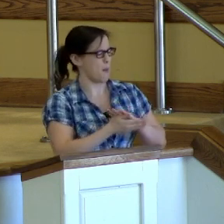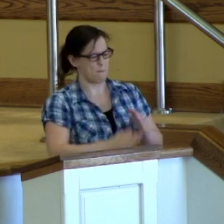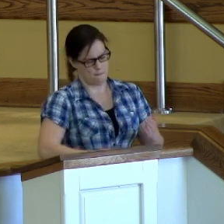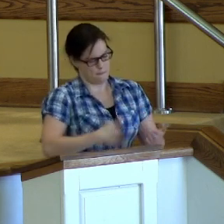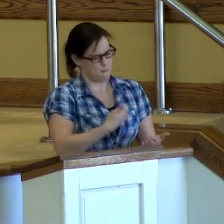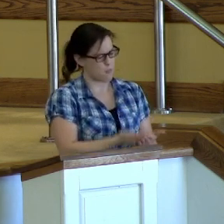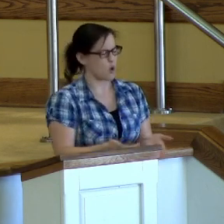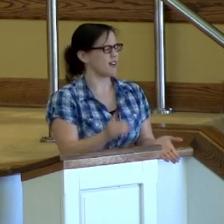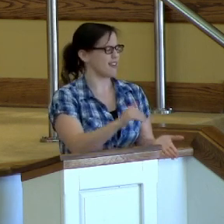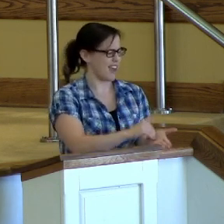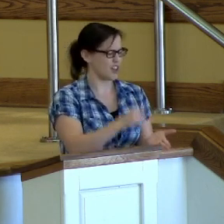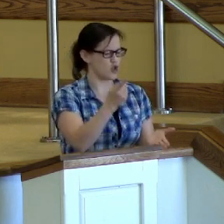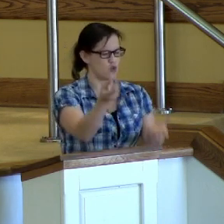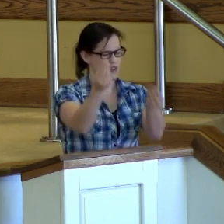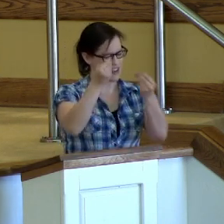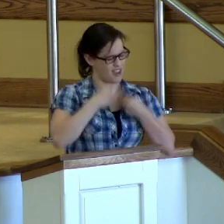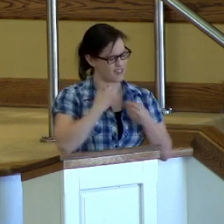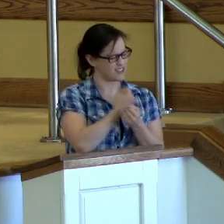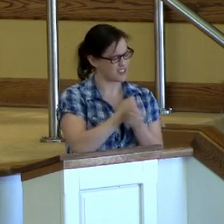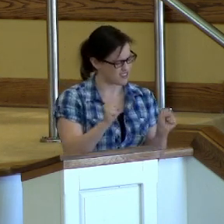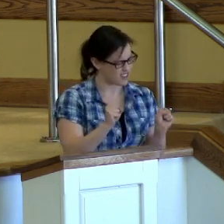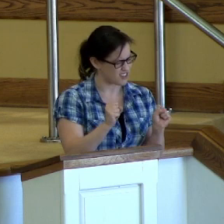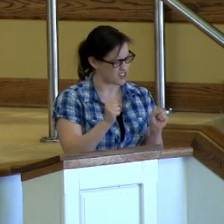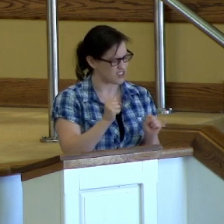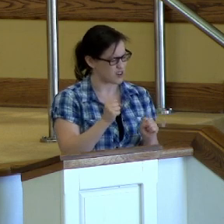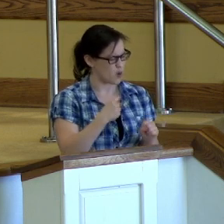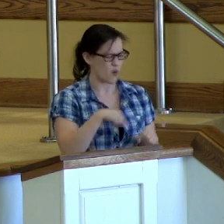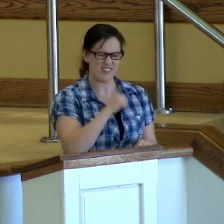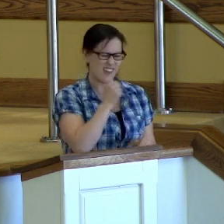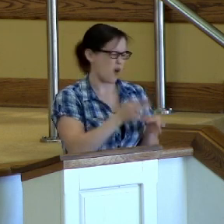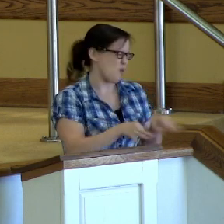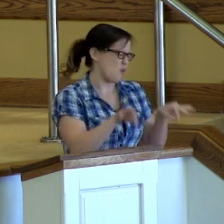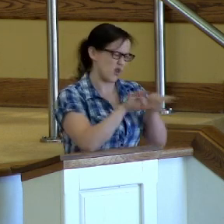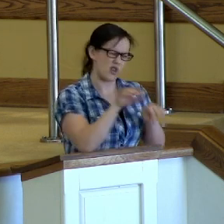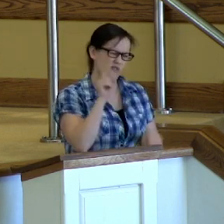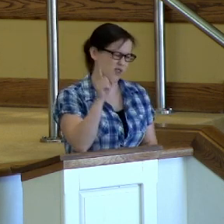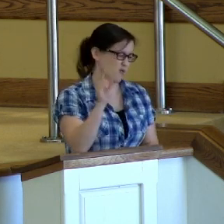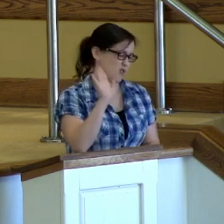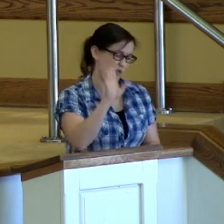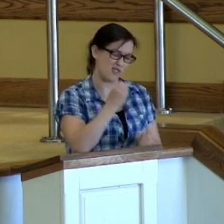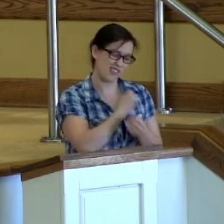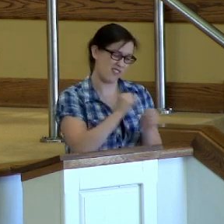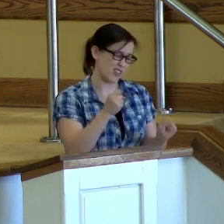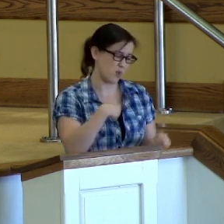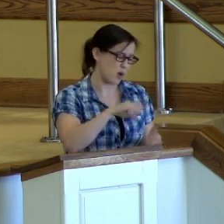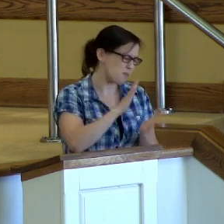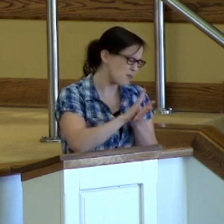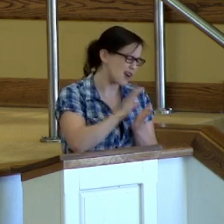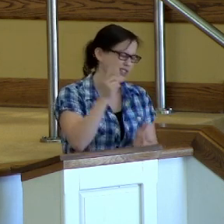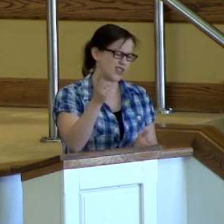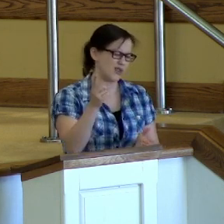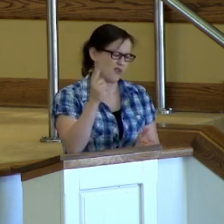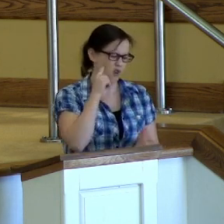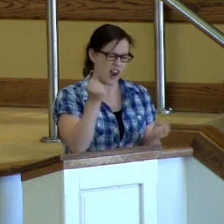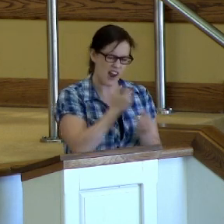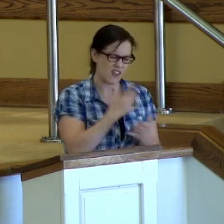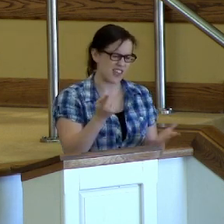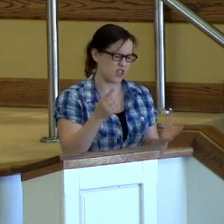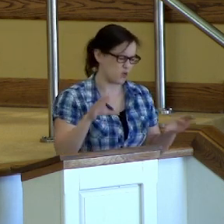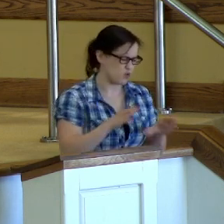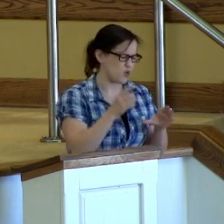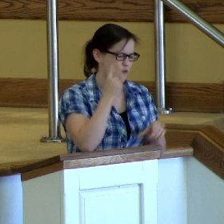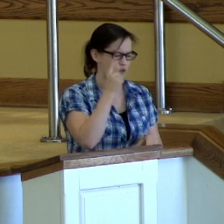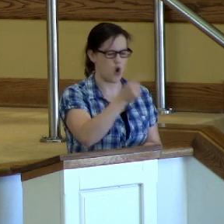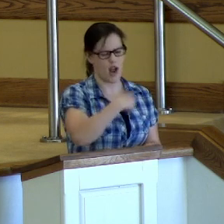of salvation to us, and you're so worthy, and we're so unworthy, and we just praise you for all that you've done, going to do, and ask that you just work and